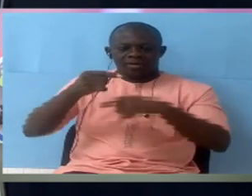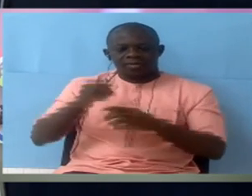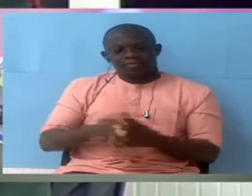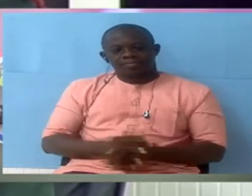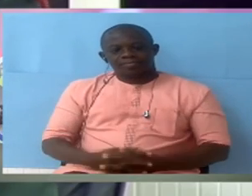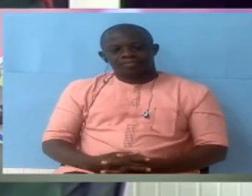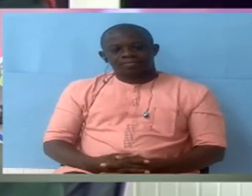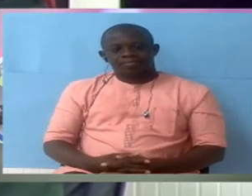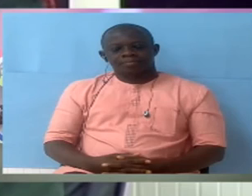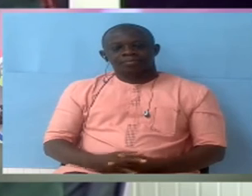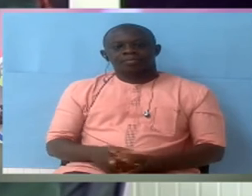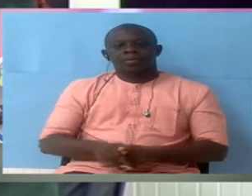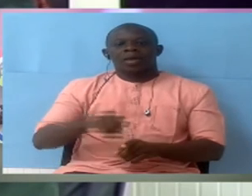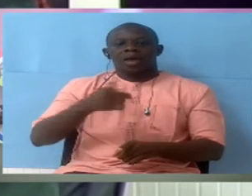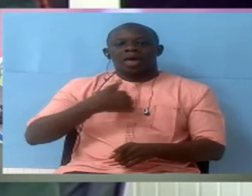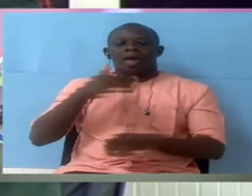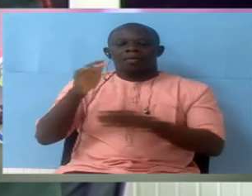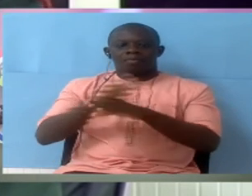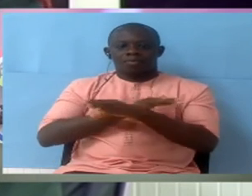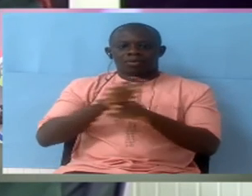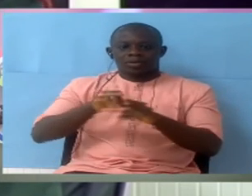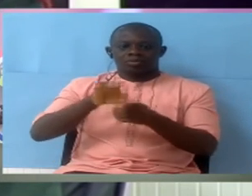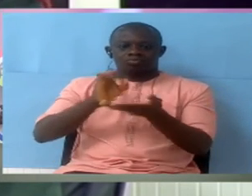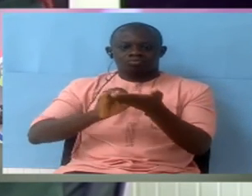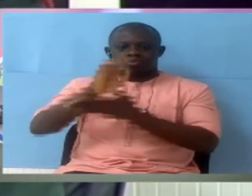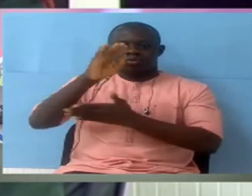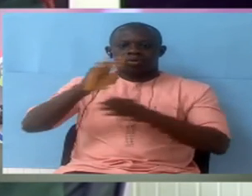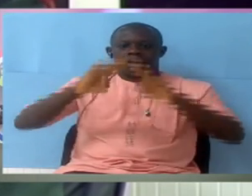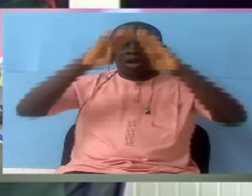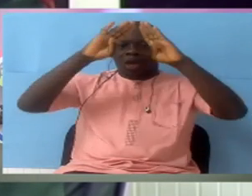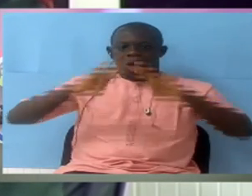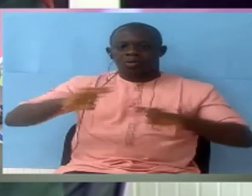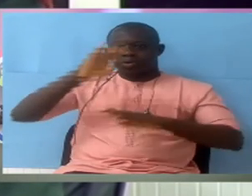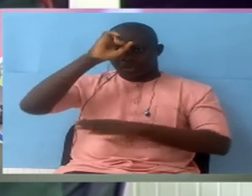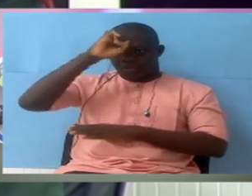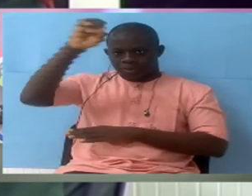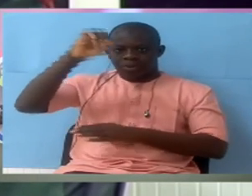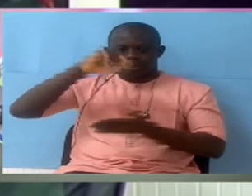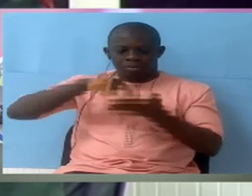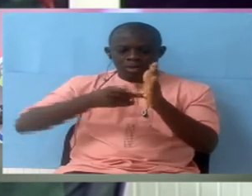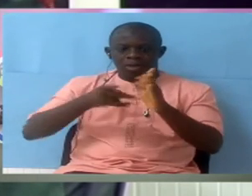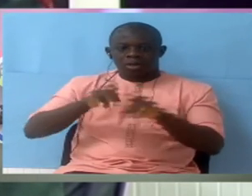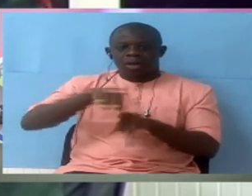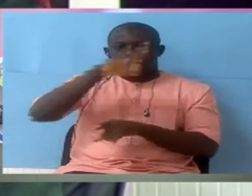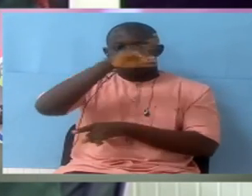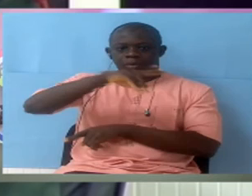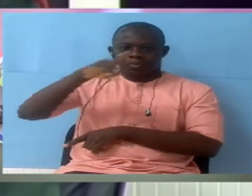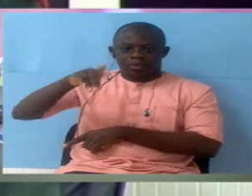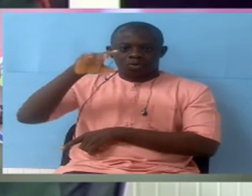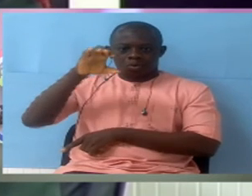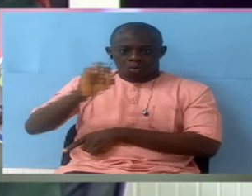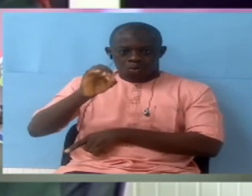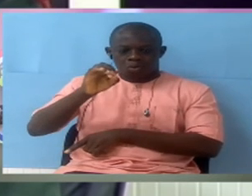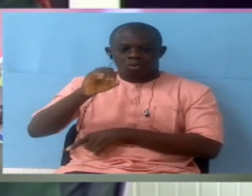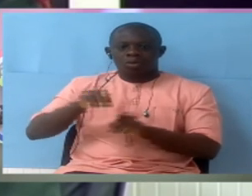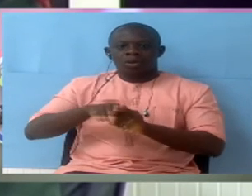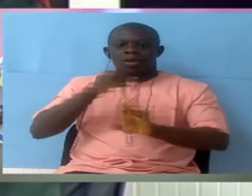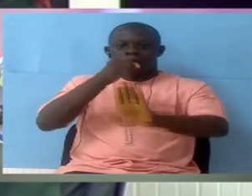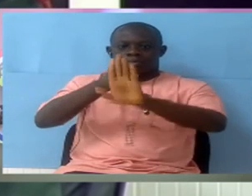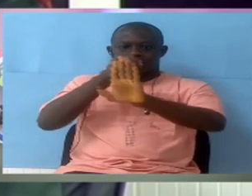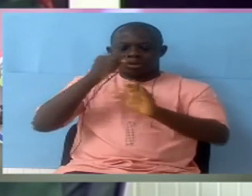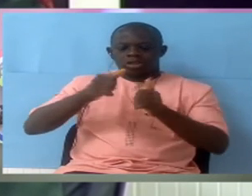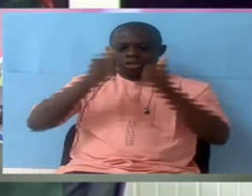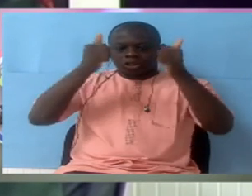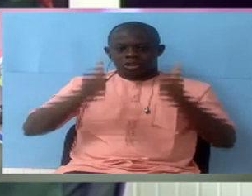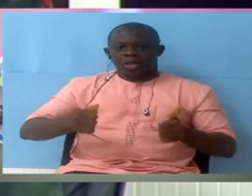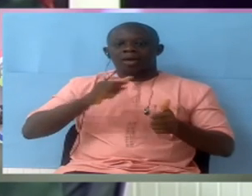lolu. I was posted at the State House as the principal protecting officer to the chairman of the